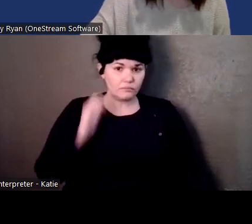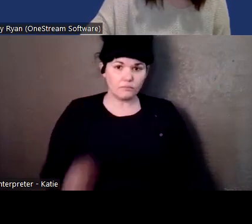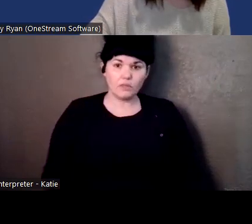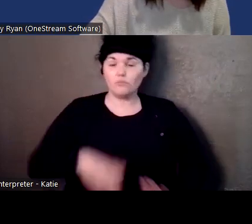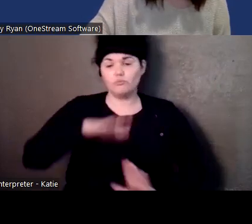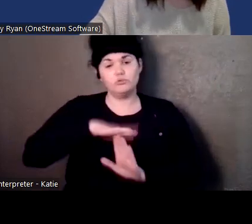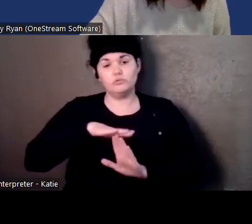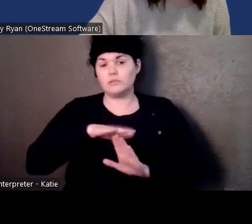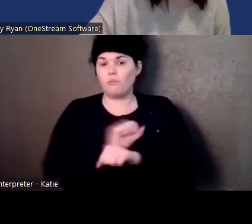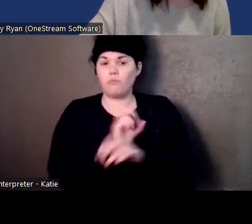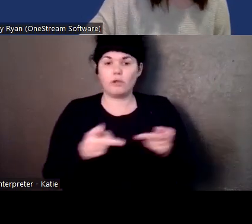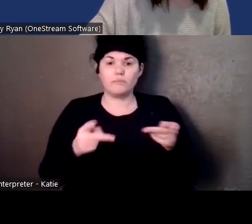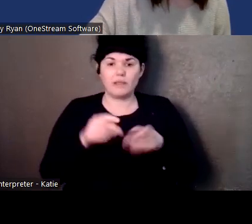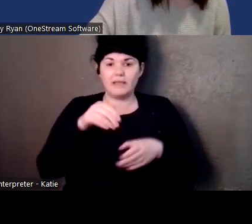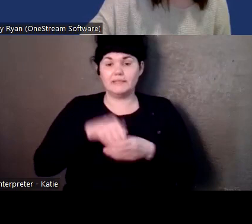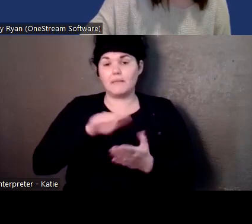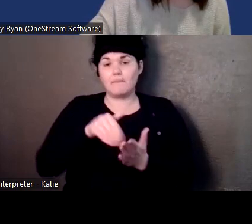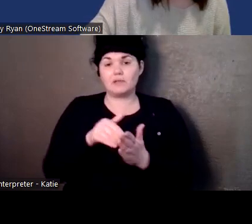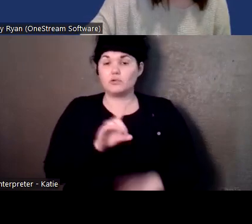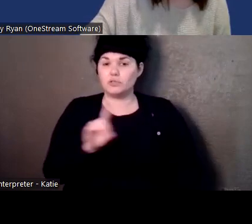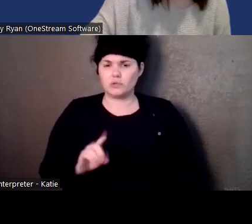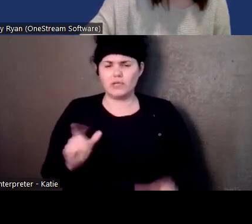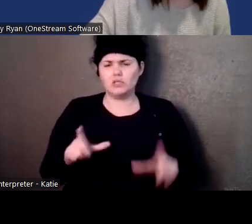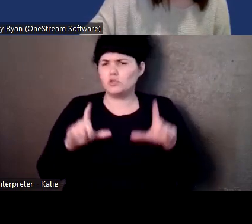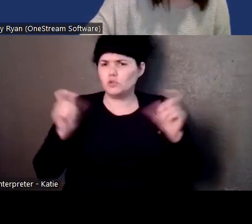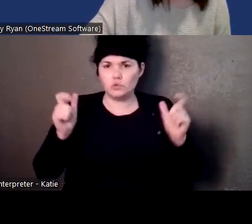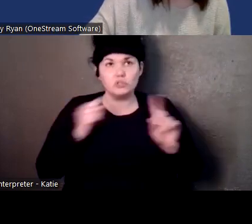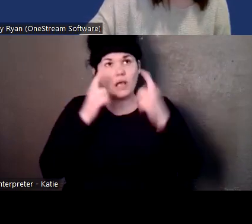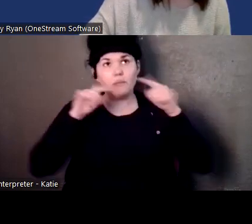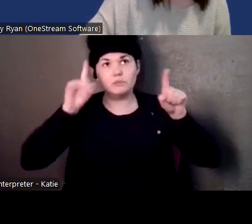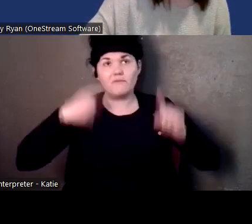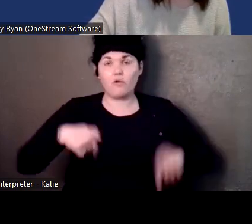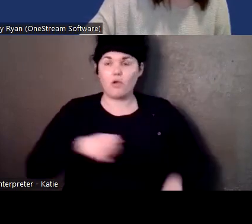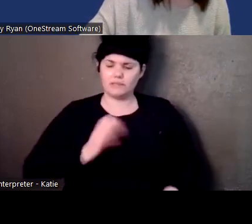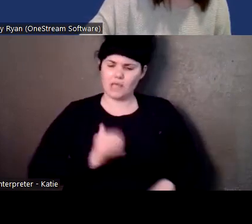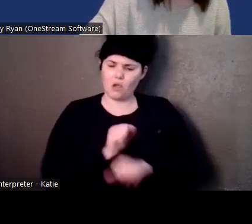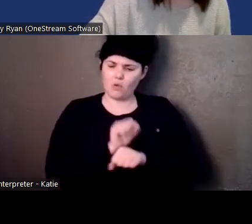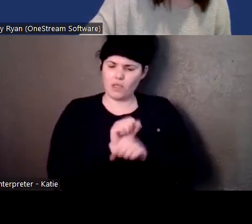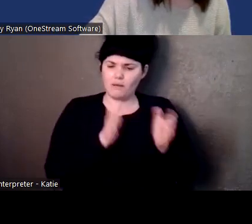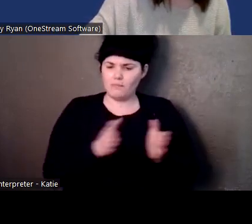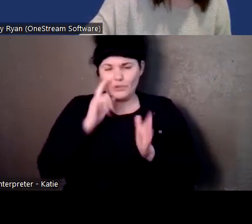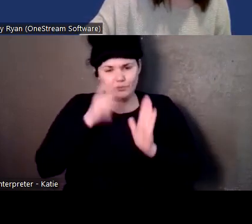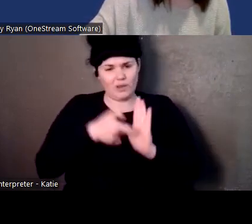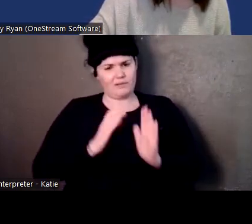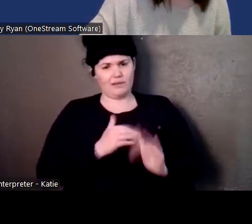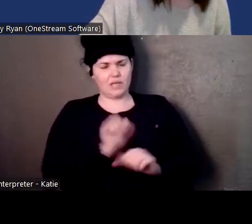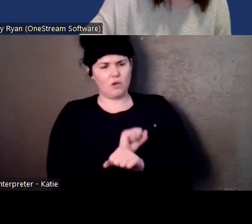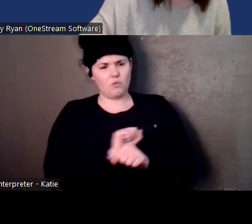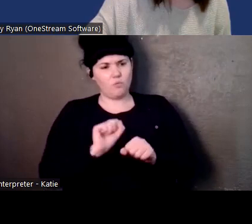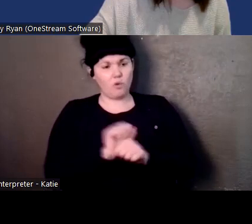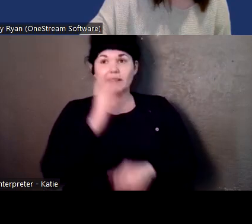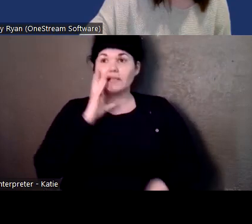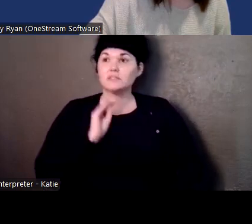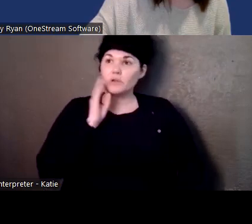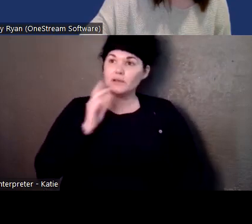Detroit, and that was a huge accomplishment for us. The fact that our employees recognize what we're doing and they are experiencing what we set out for them